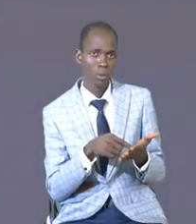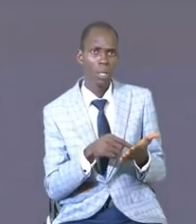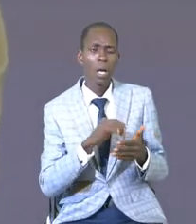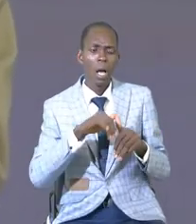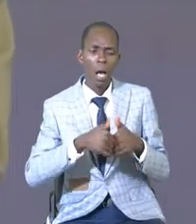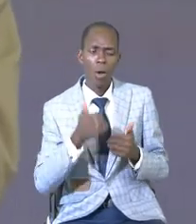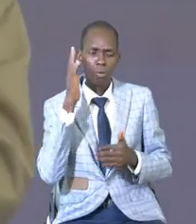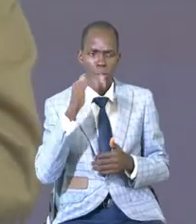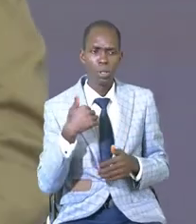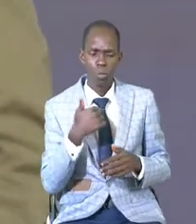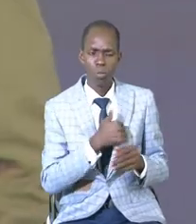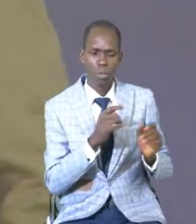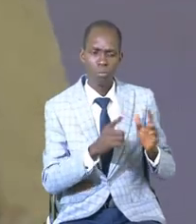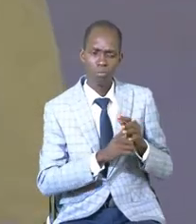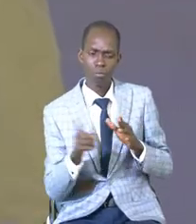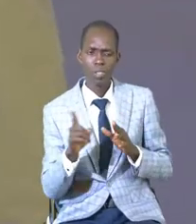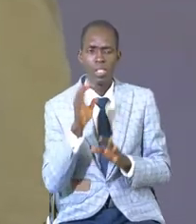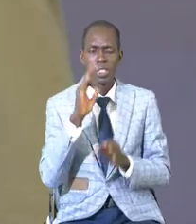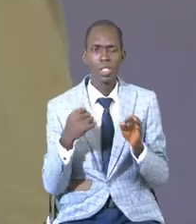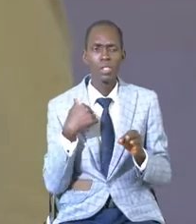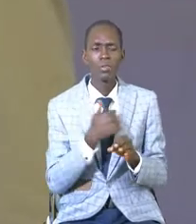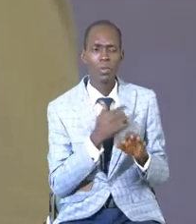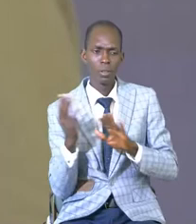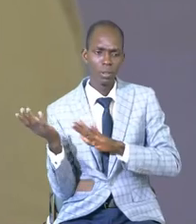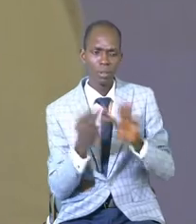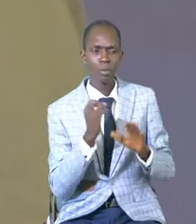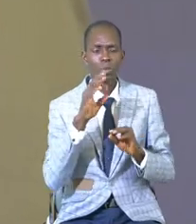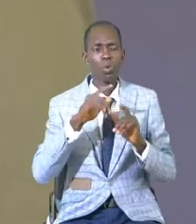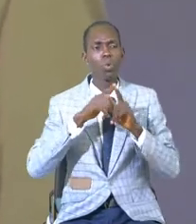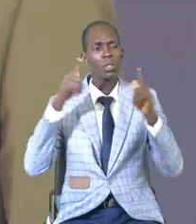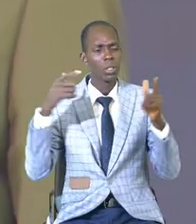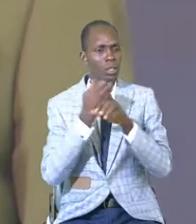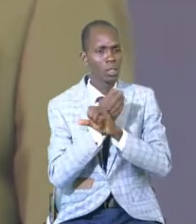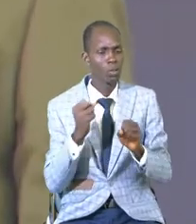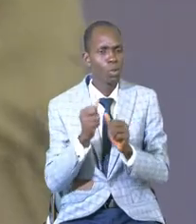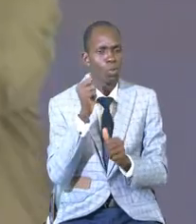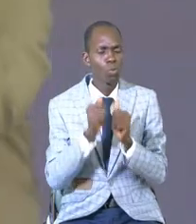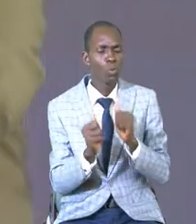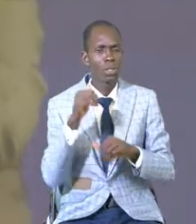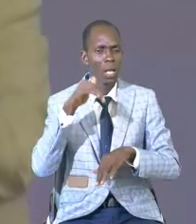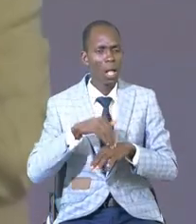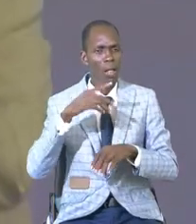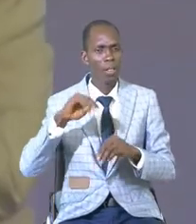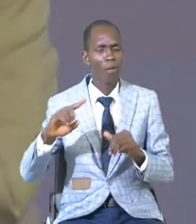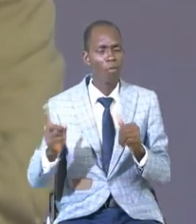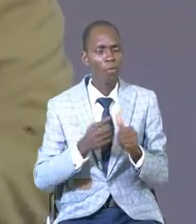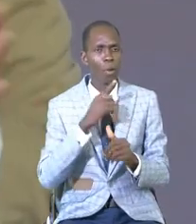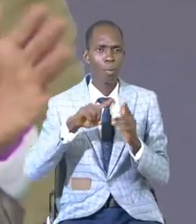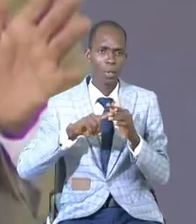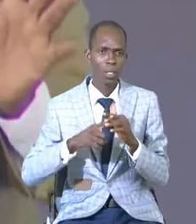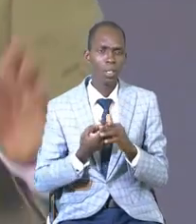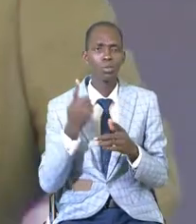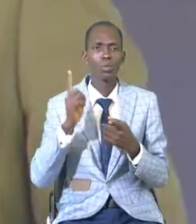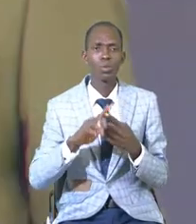escape if we neglect so great salvation, which at the first began to be